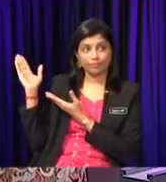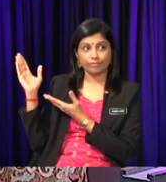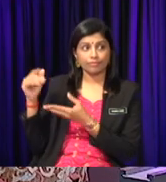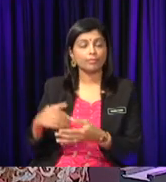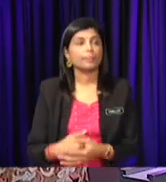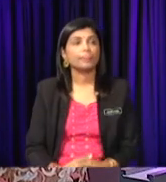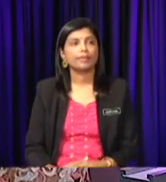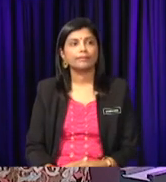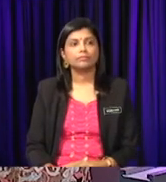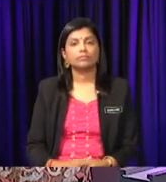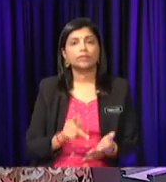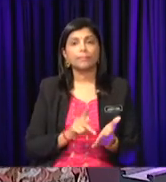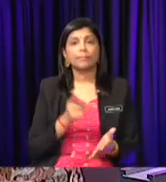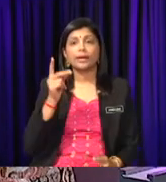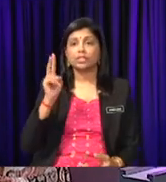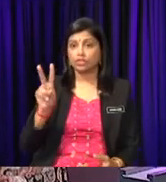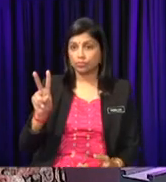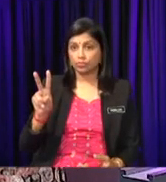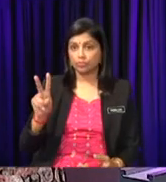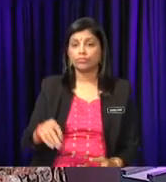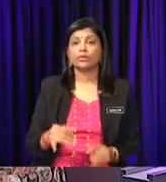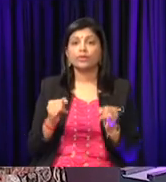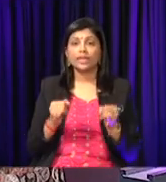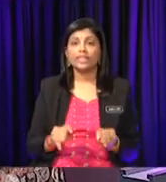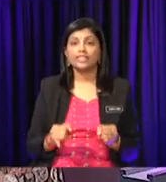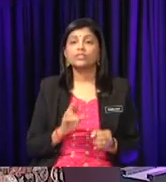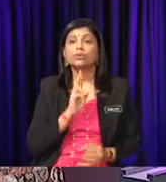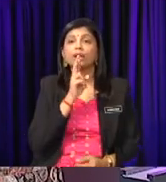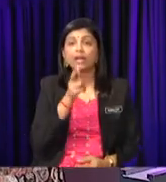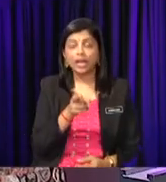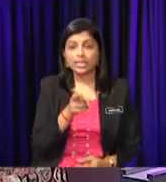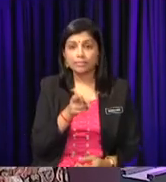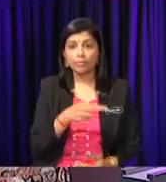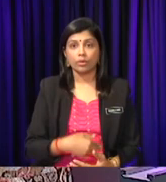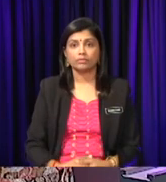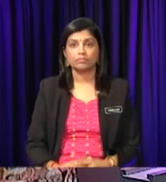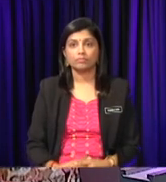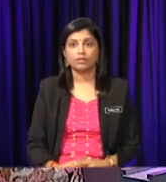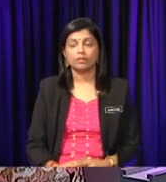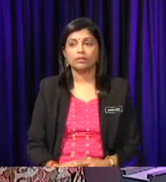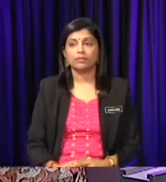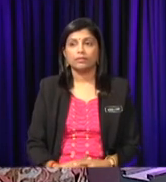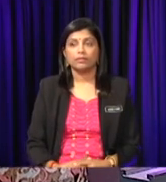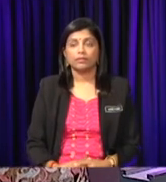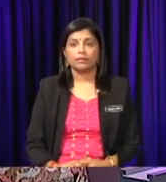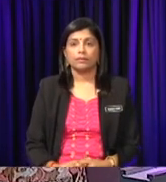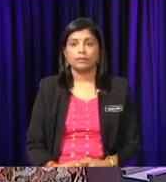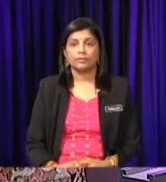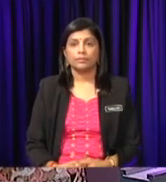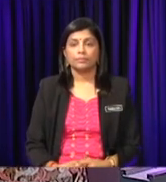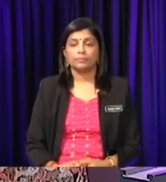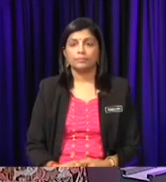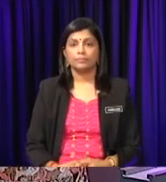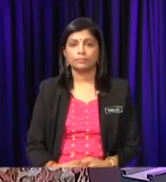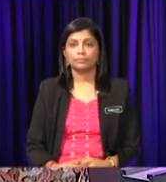part two. Individual response. You will be paired. It doesn't matter how you are paired, depends on your school. For